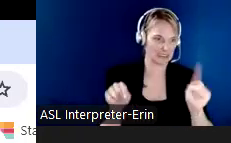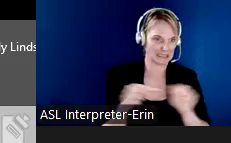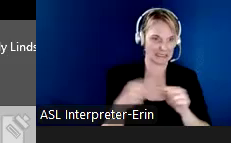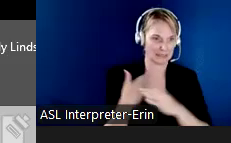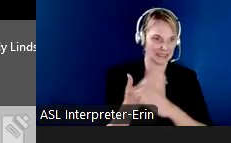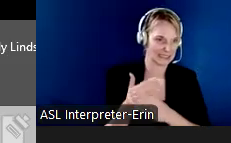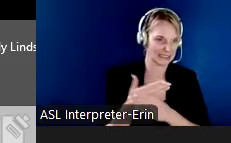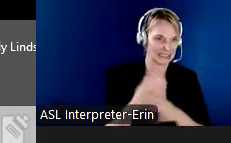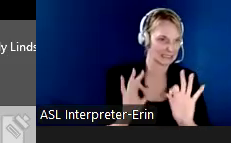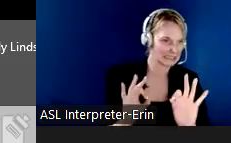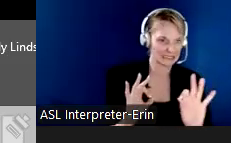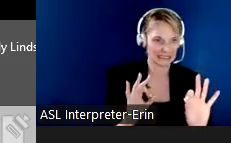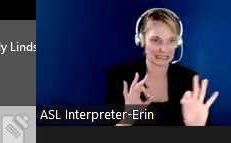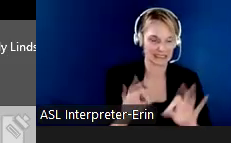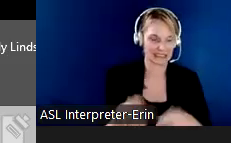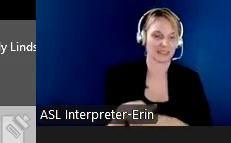All right.